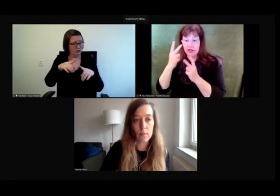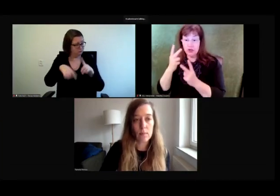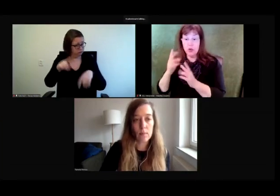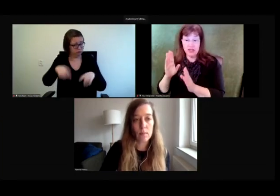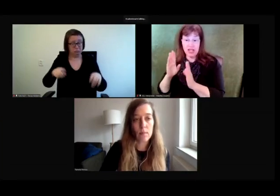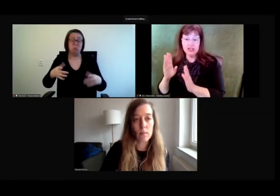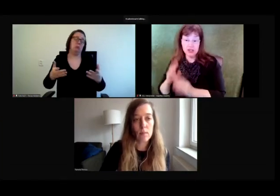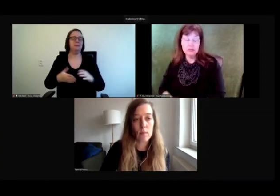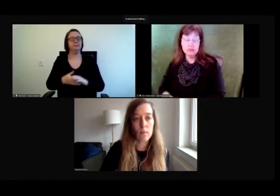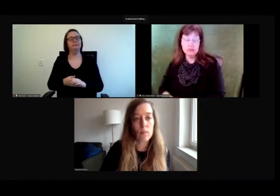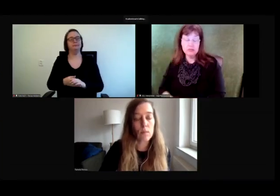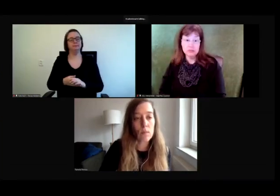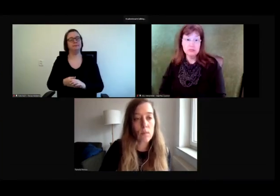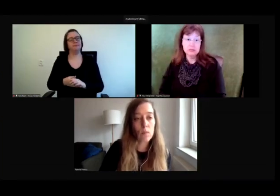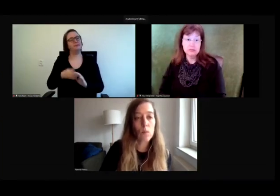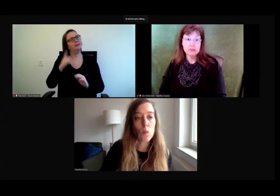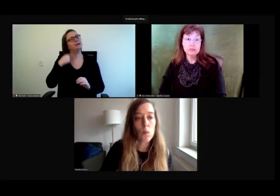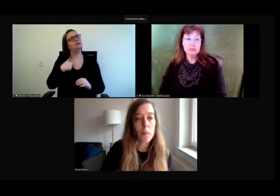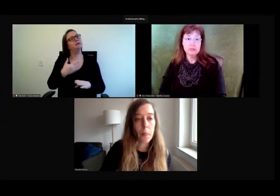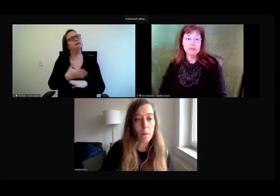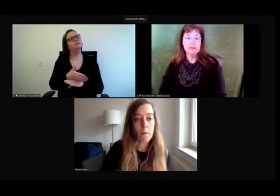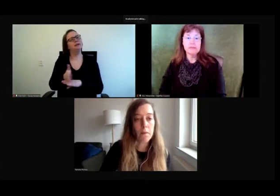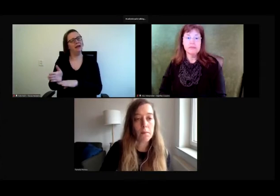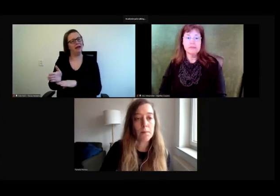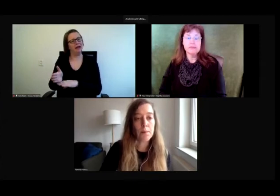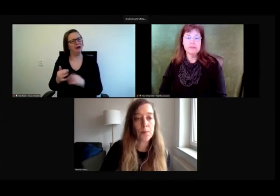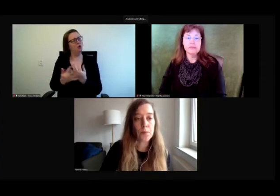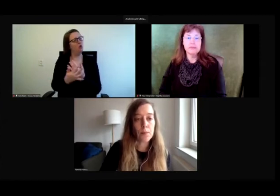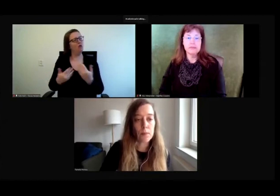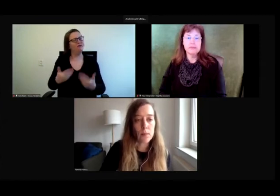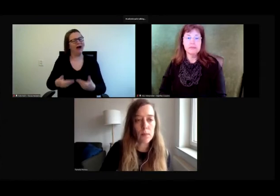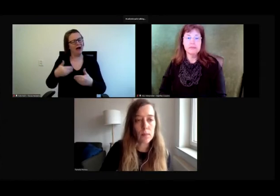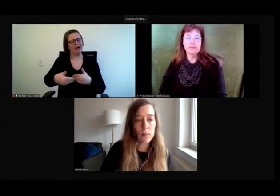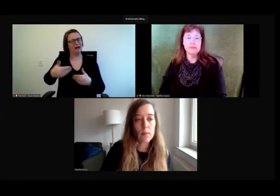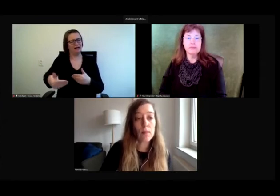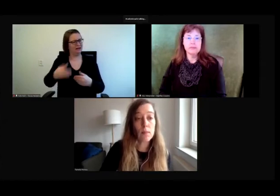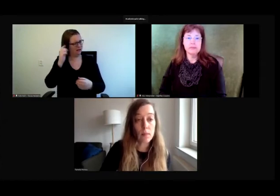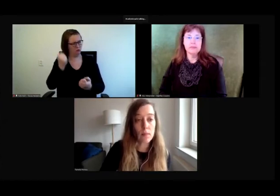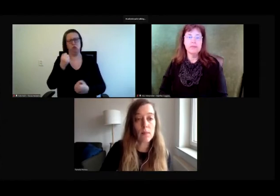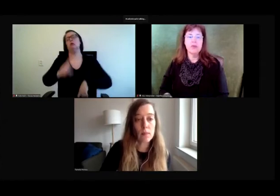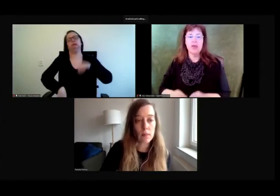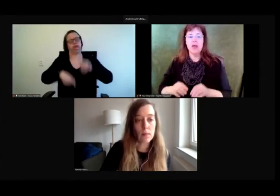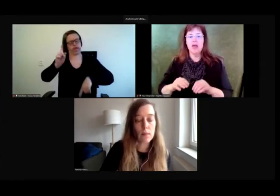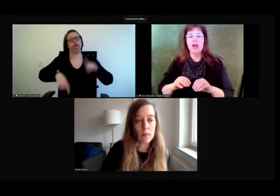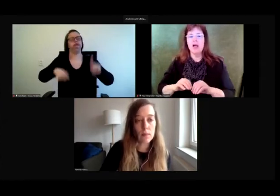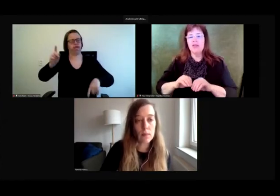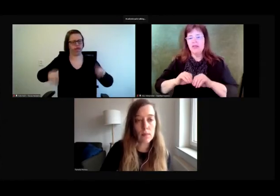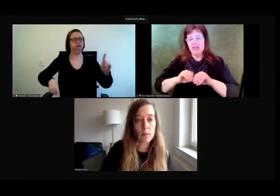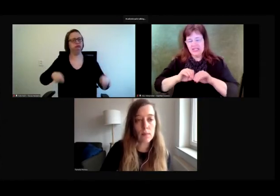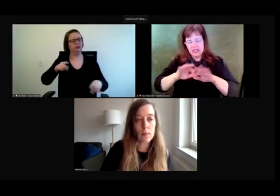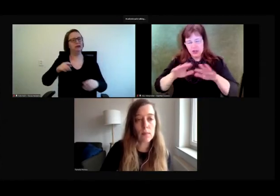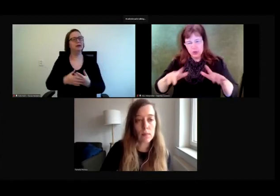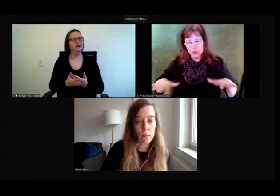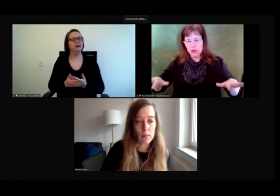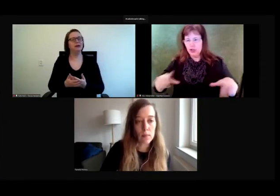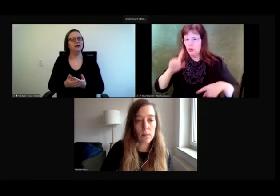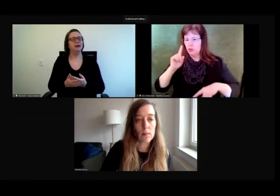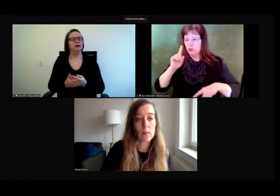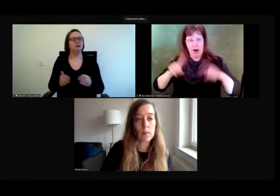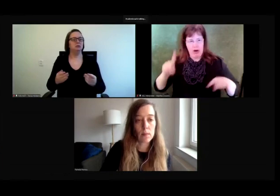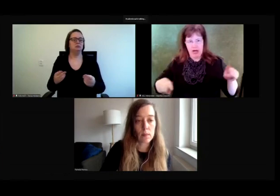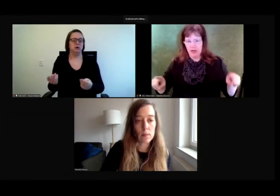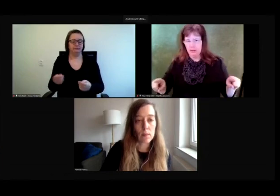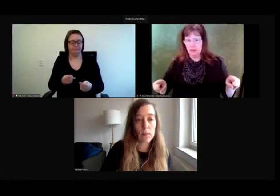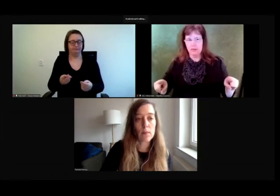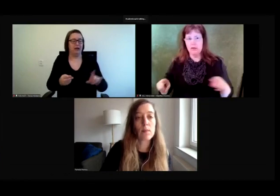I think the distribution was very, very varying. So I find both next to quite often as